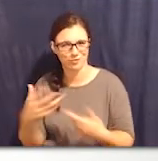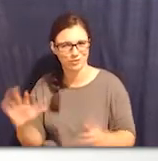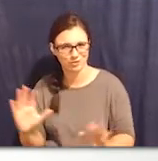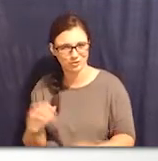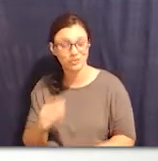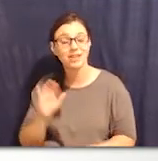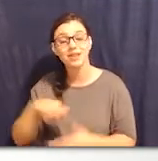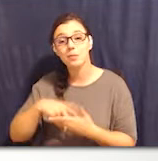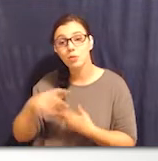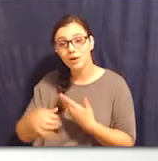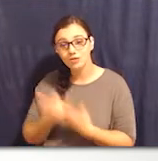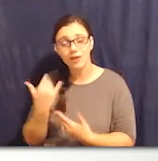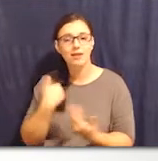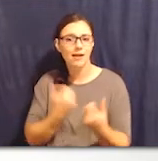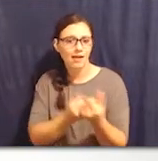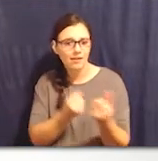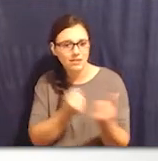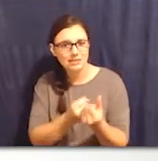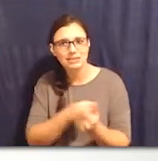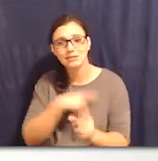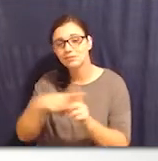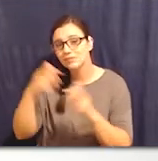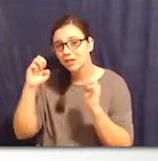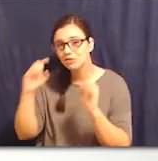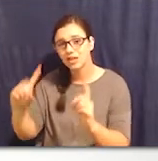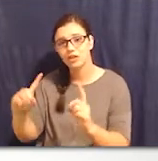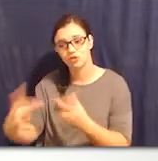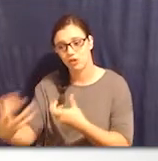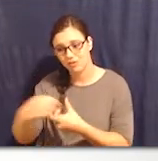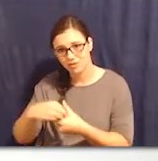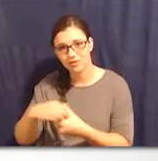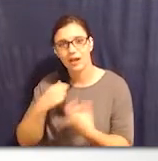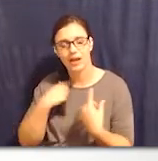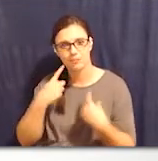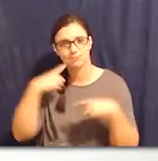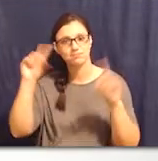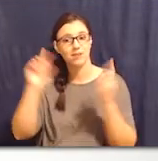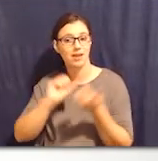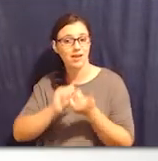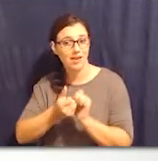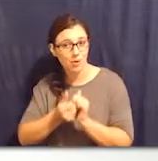standing ovation. My project had an advocacy and an